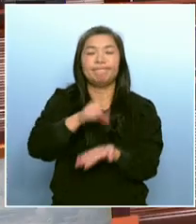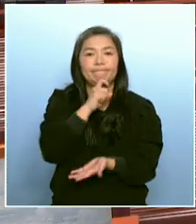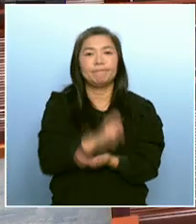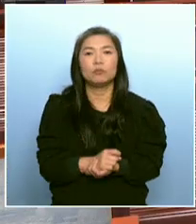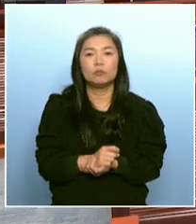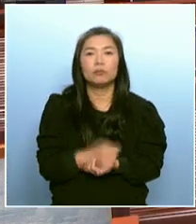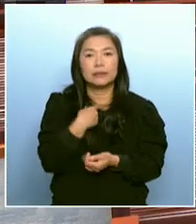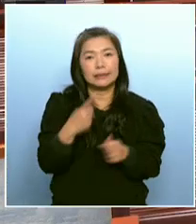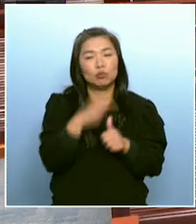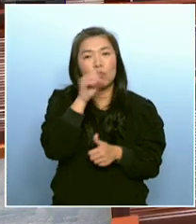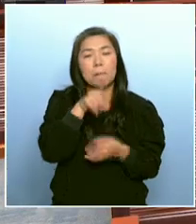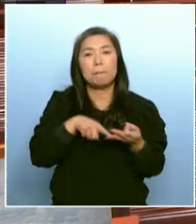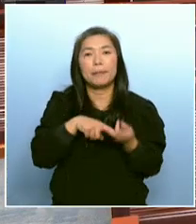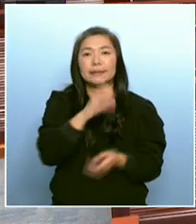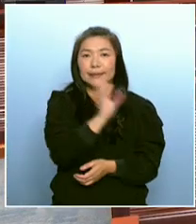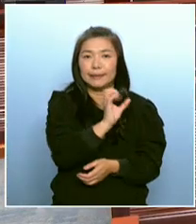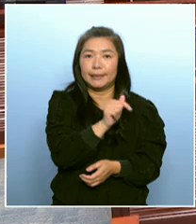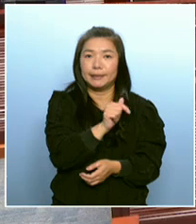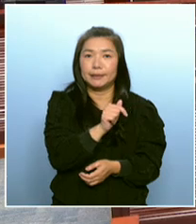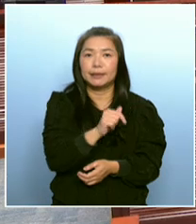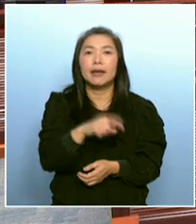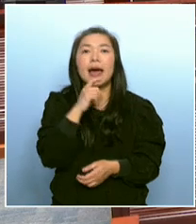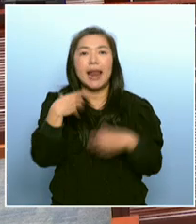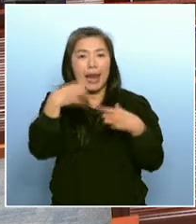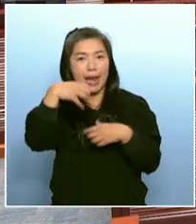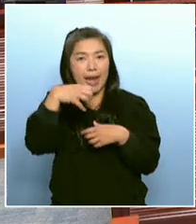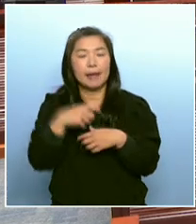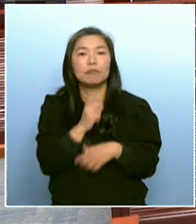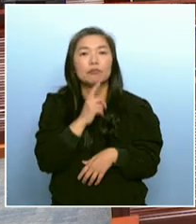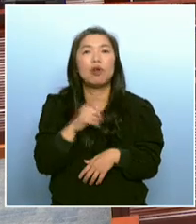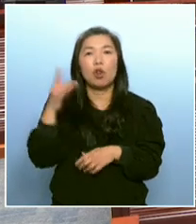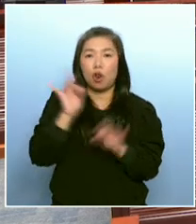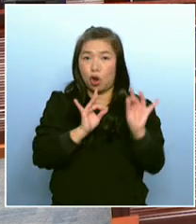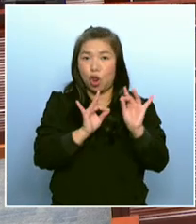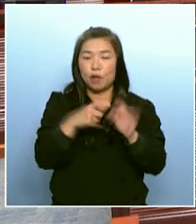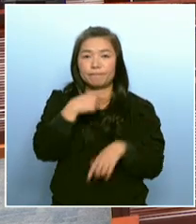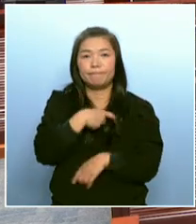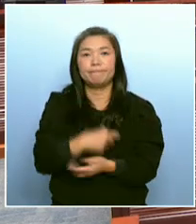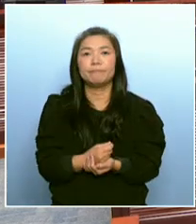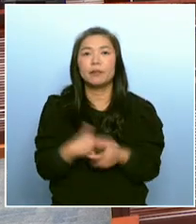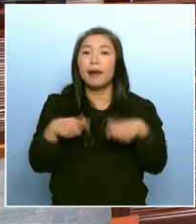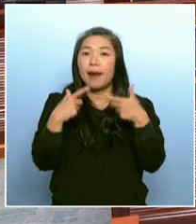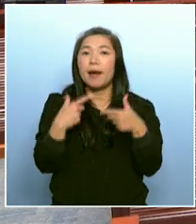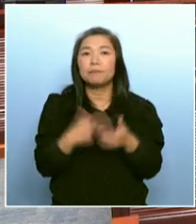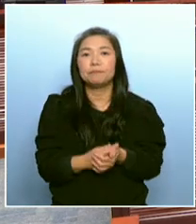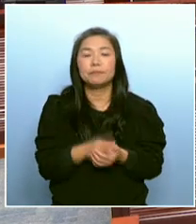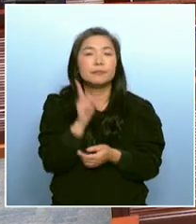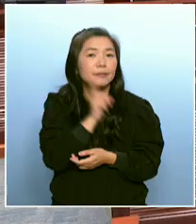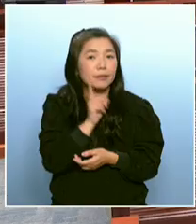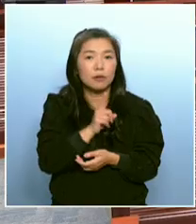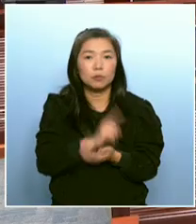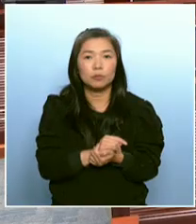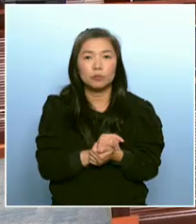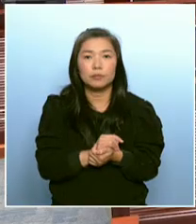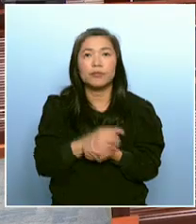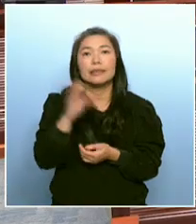11 members have asked to speak. I'll read out their names. Mr. Chen Pui-leung, Ms. Elaine Chik, Mr. Scott Leung, Mr. Andrew Lam, Mr. Chao